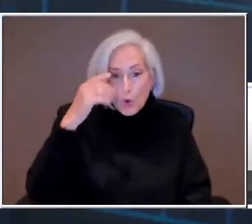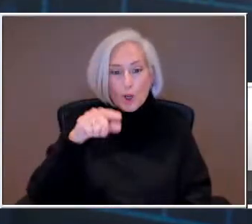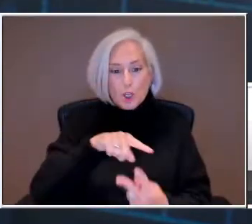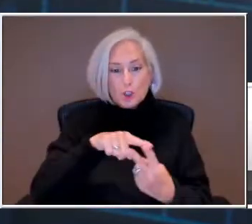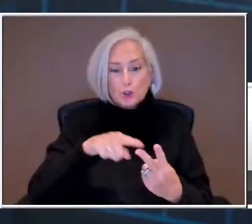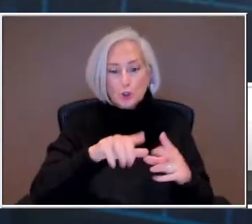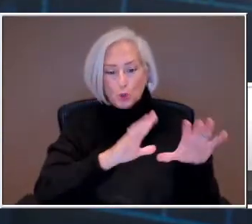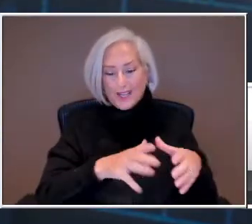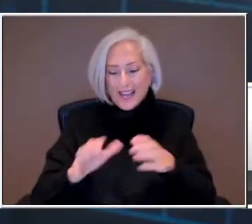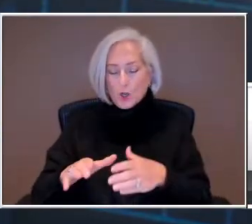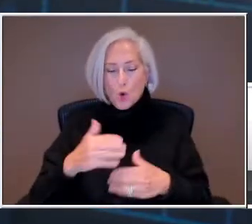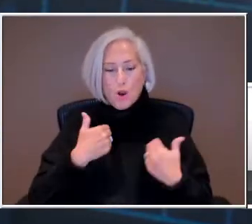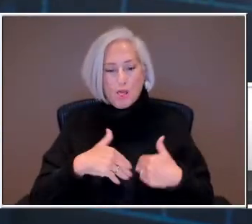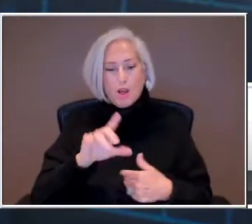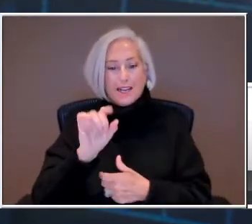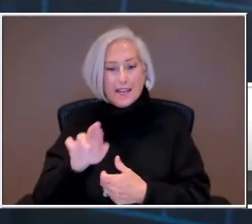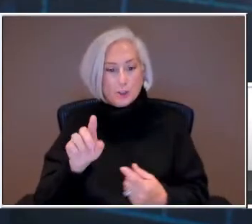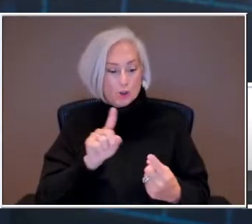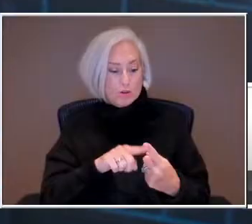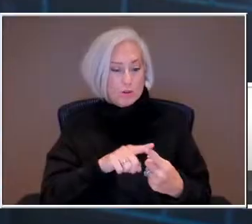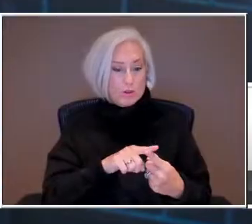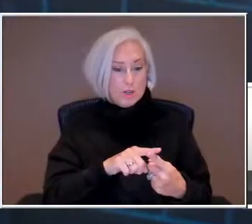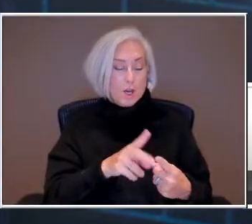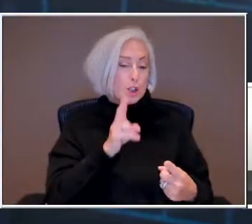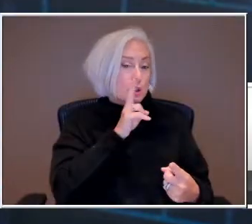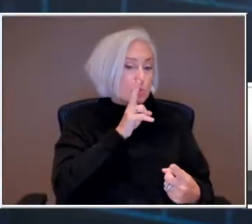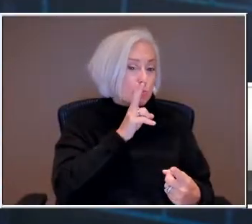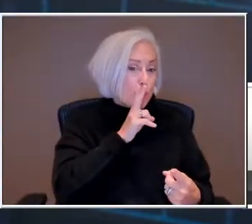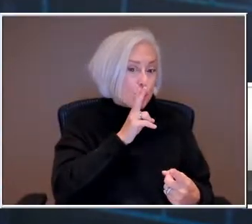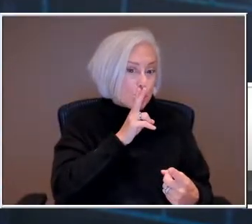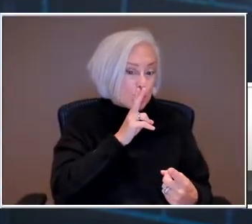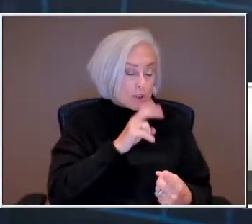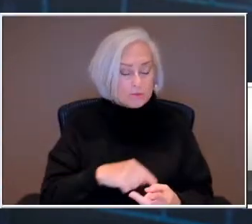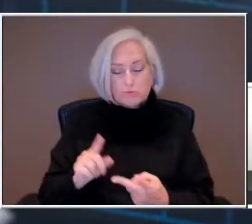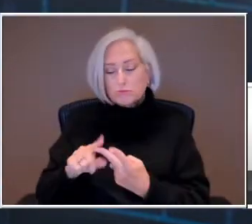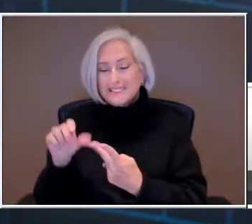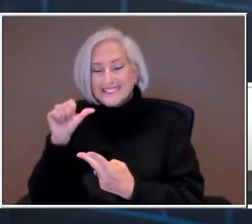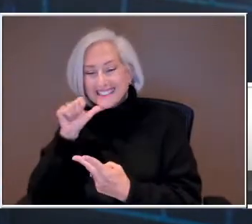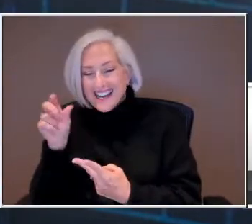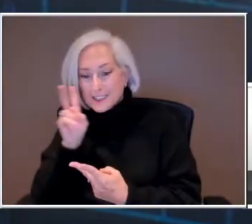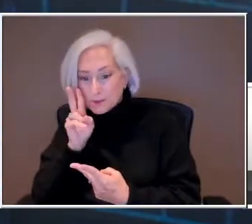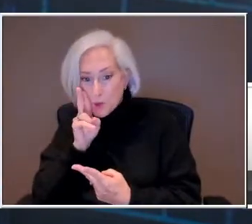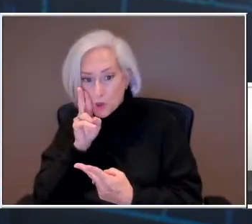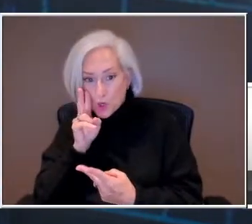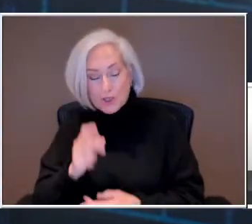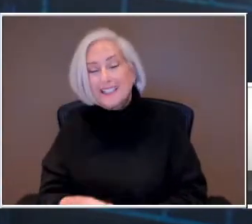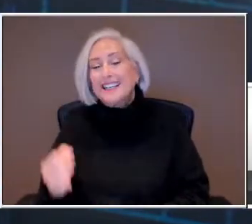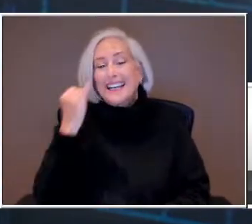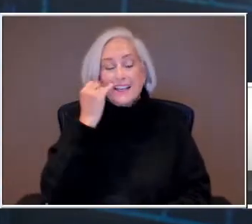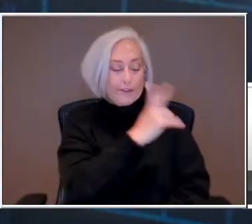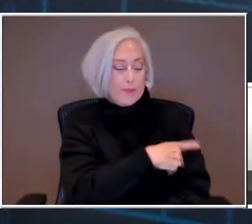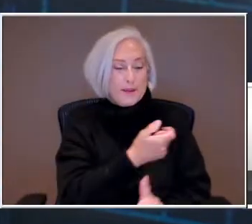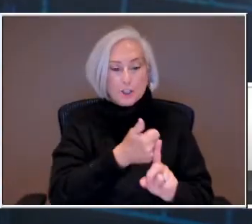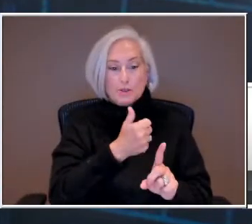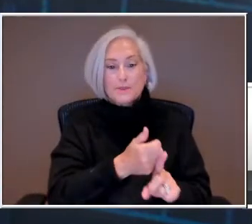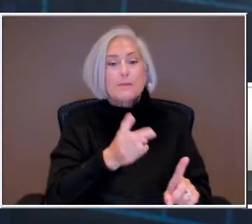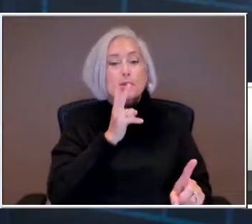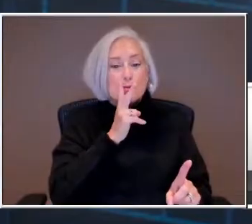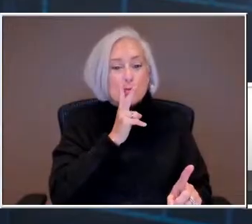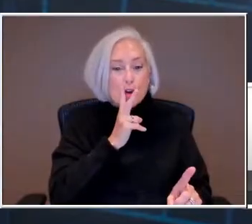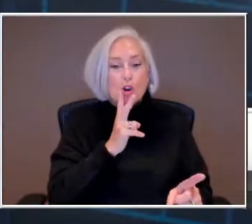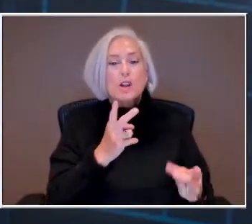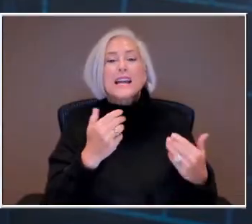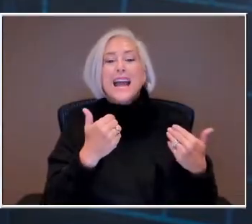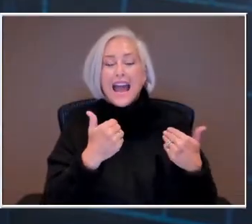cancers: in smokers, the traditional patients, and the non-smokers. So if the patients are smokers, they would now have a lung cancer